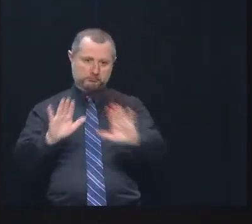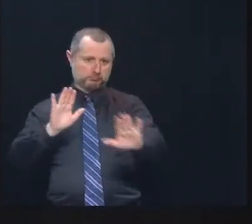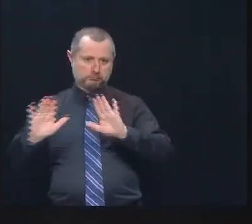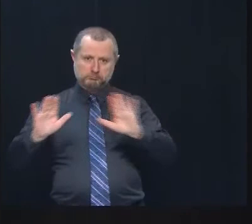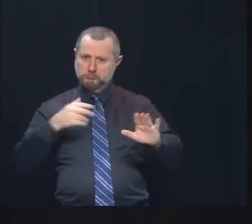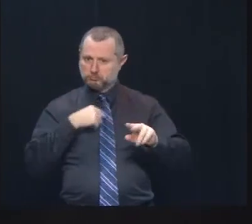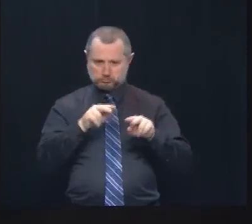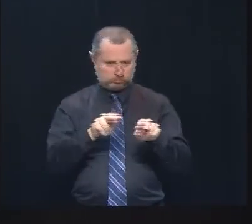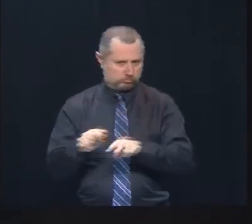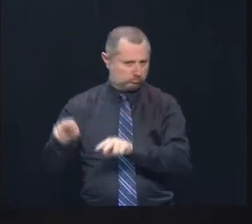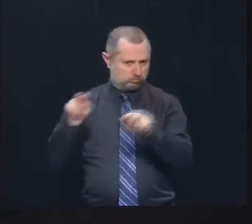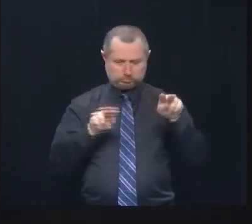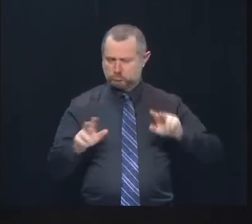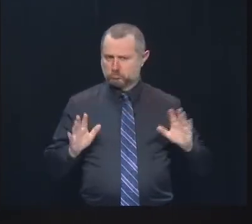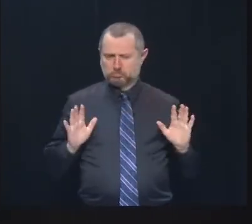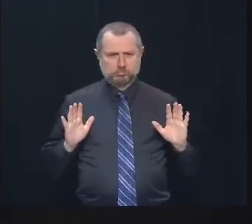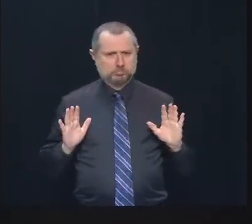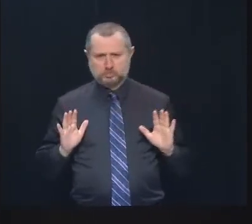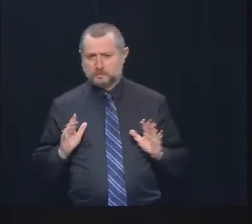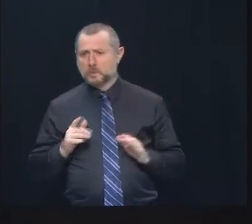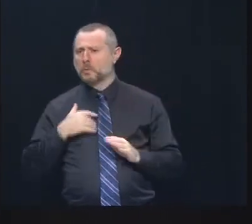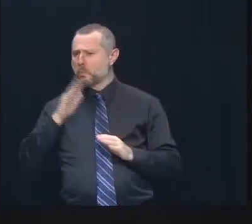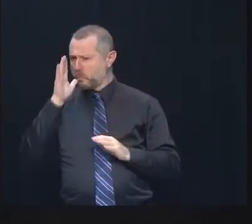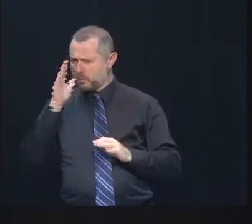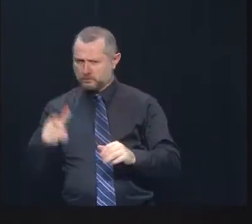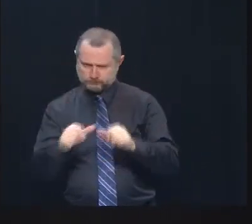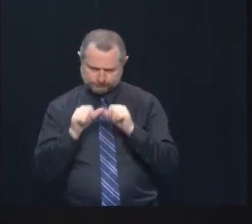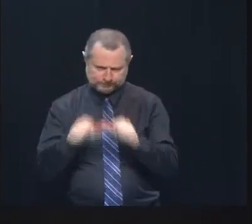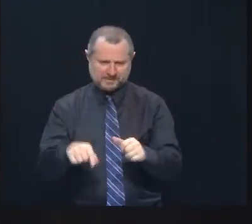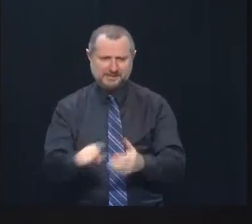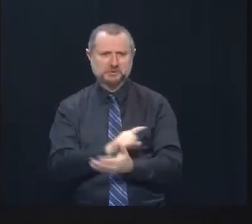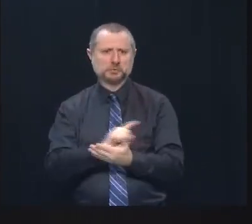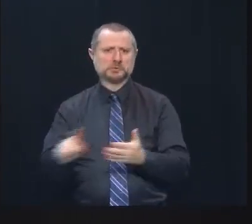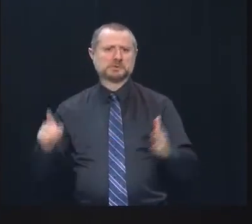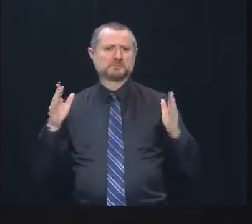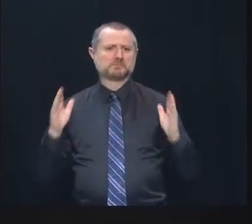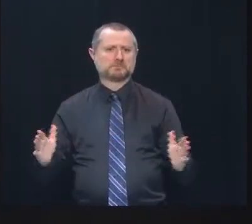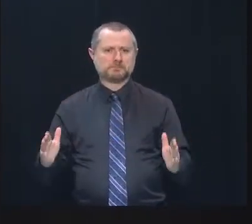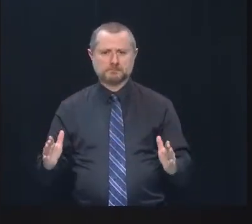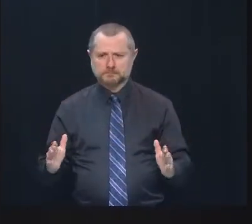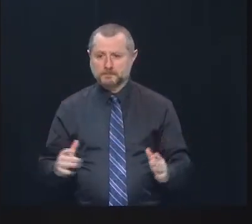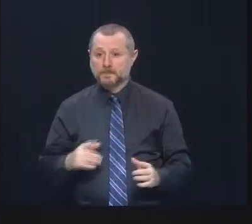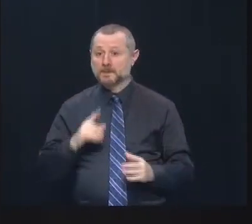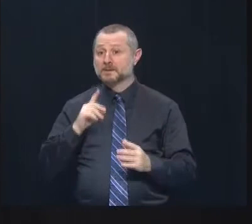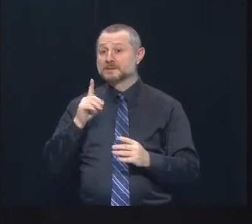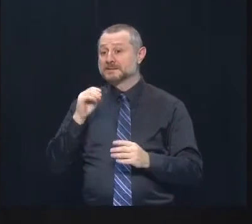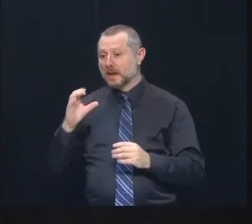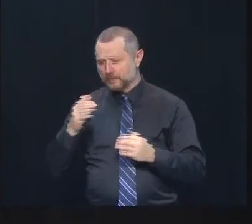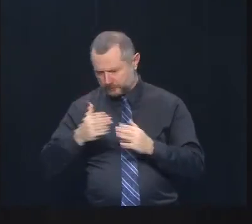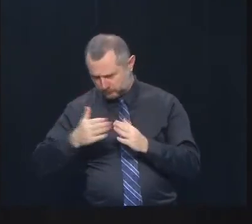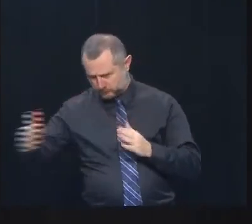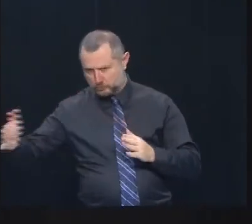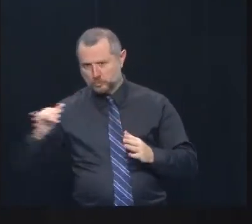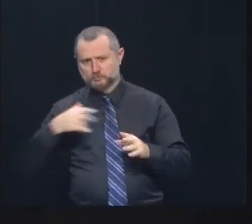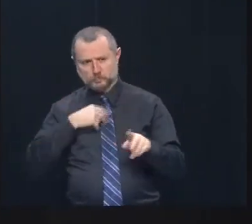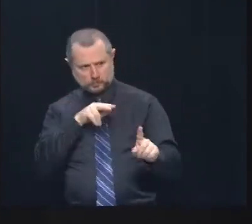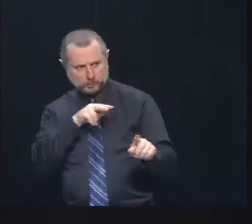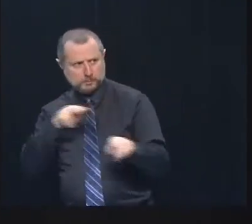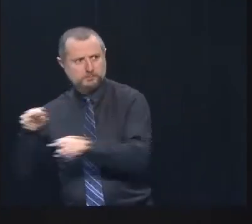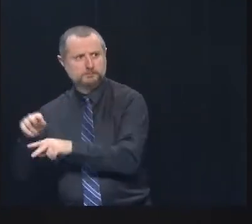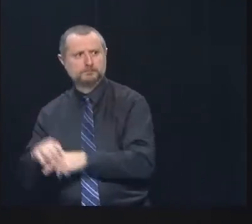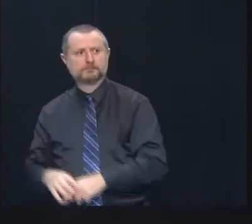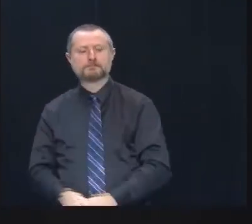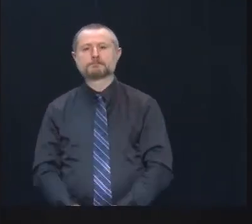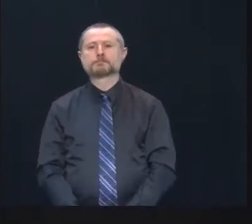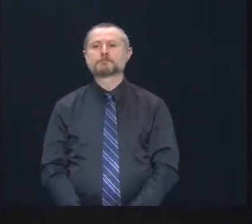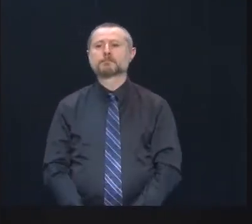watch through this Thanksgiving season. This is where I think if we're going to get into